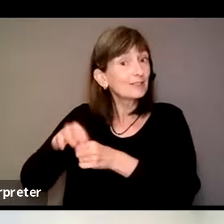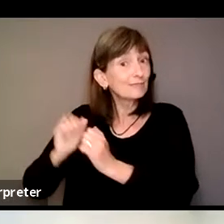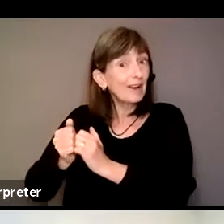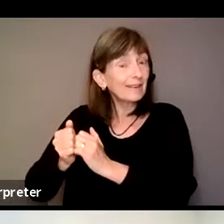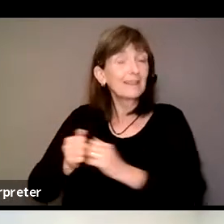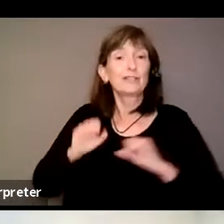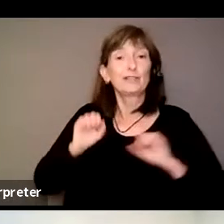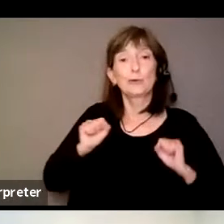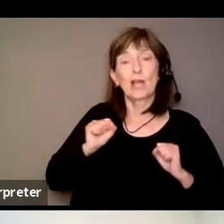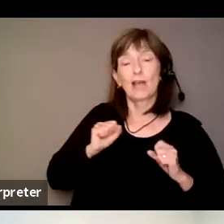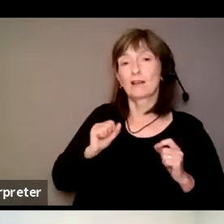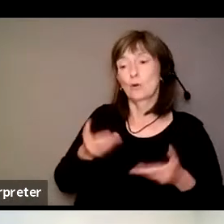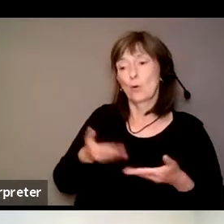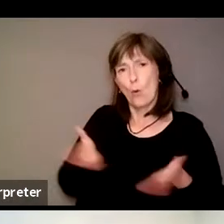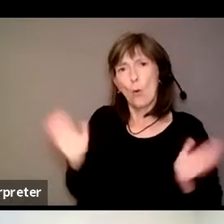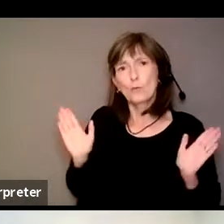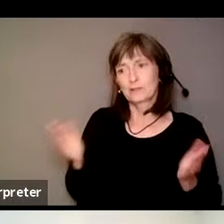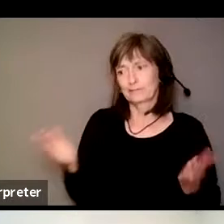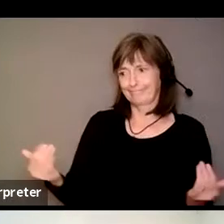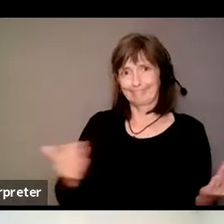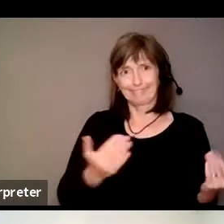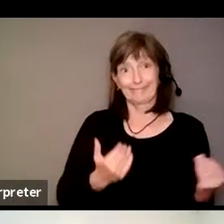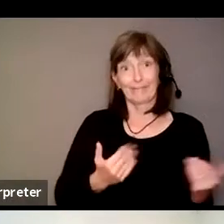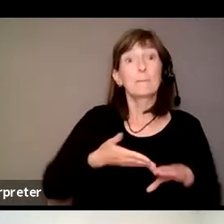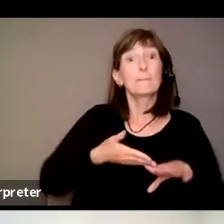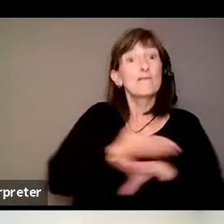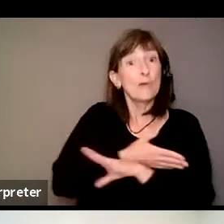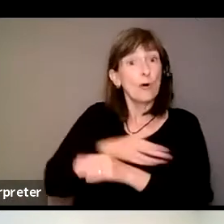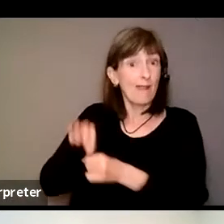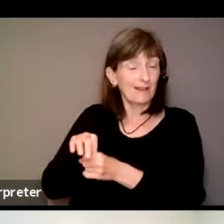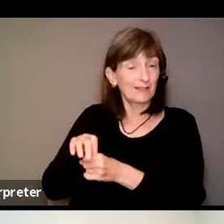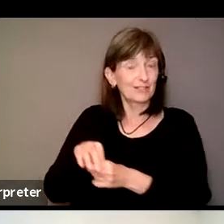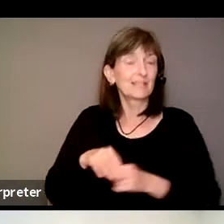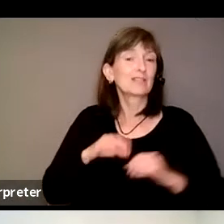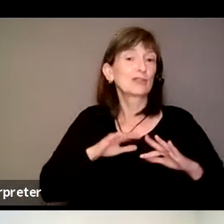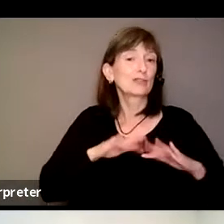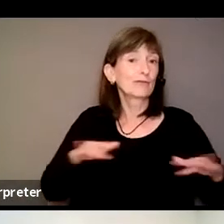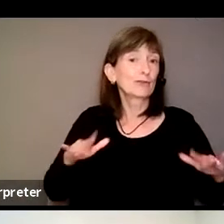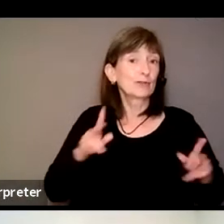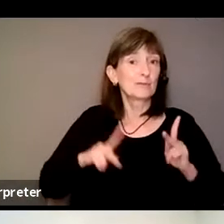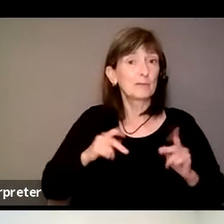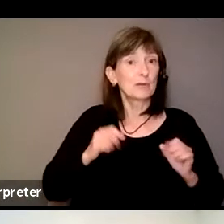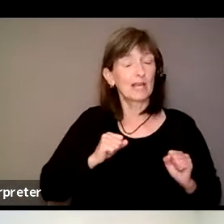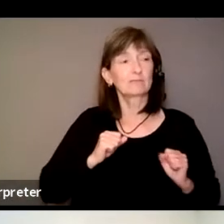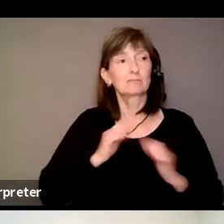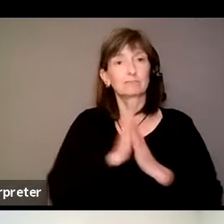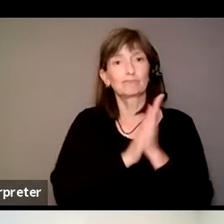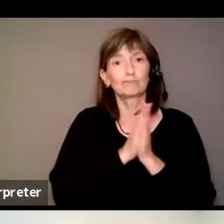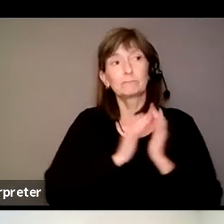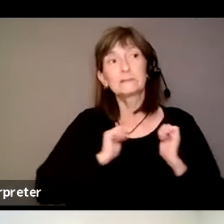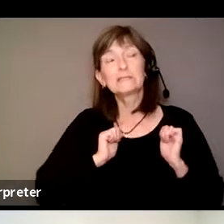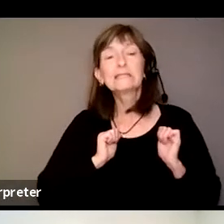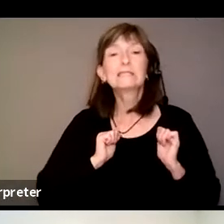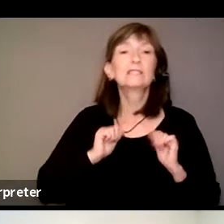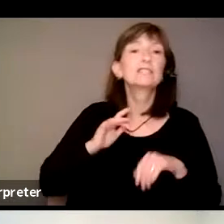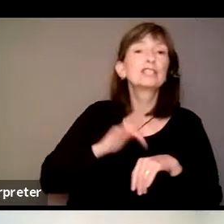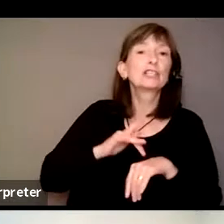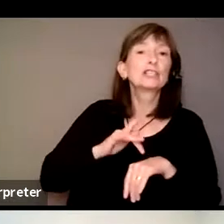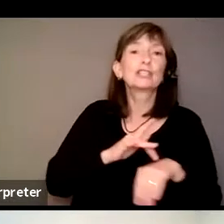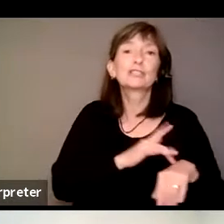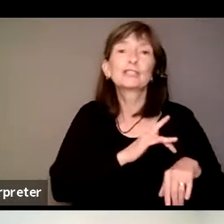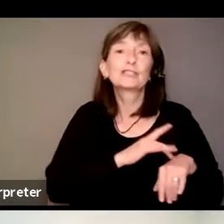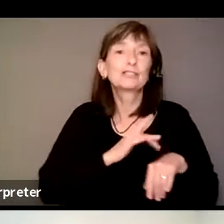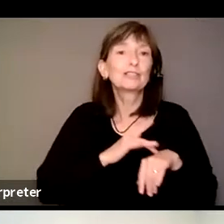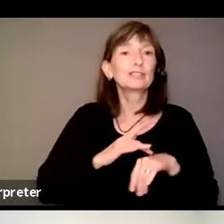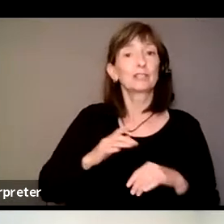creating those spaces where council and their diverse communities can come together and have an open conversation and kind of work on the issues that are existing